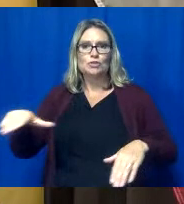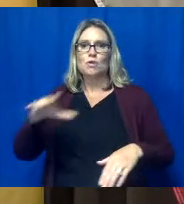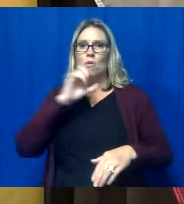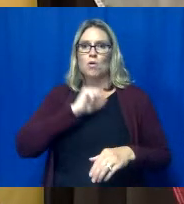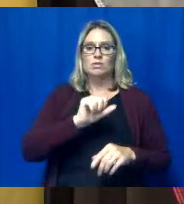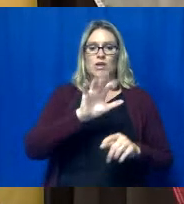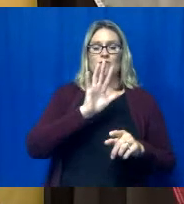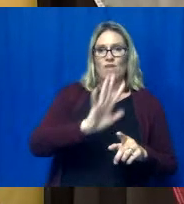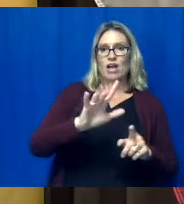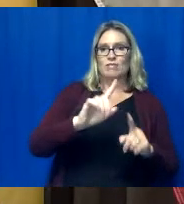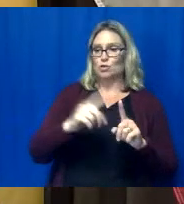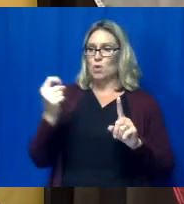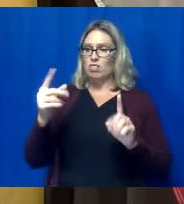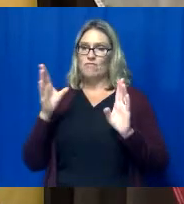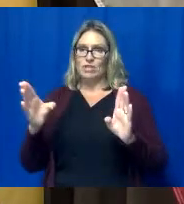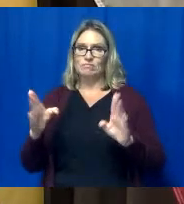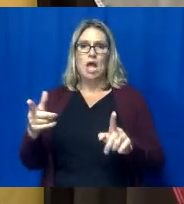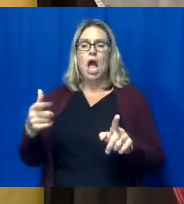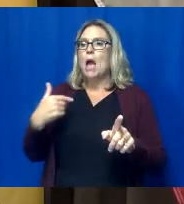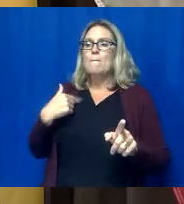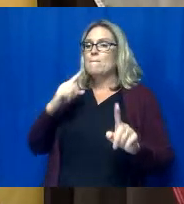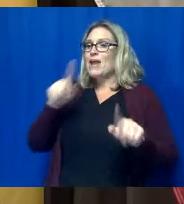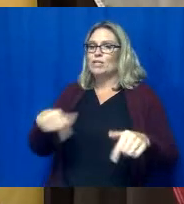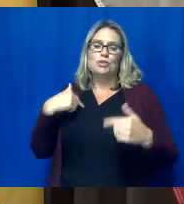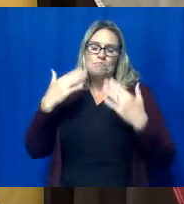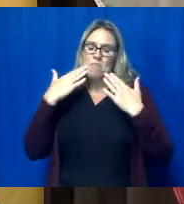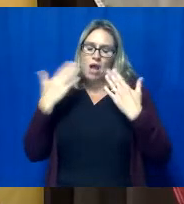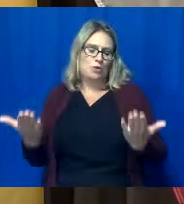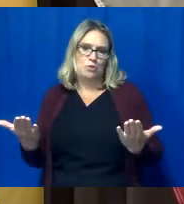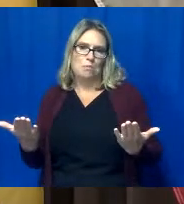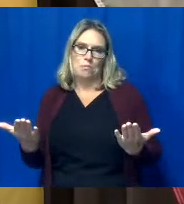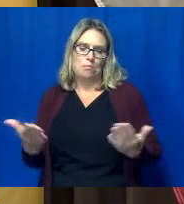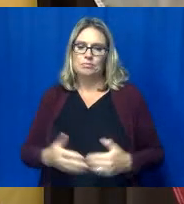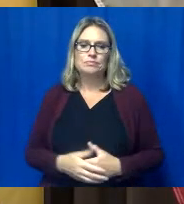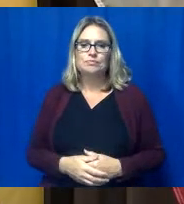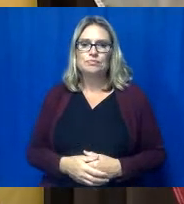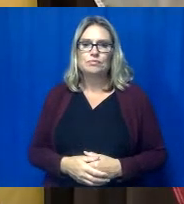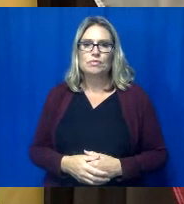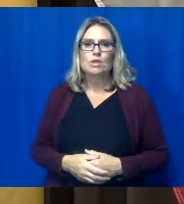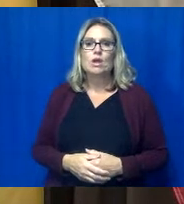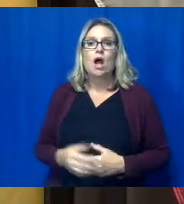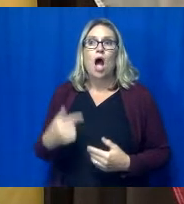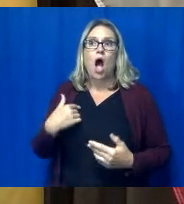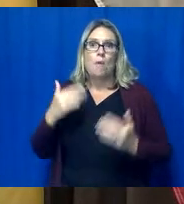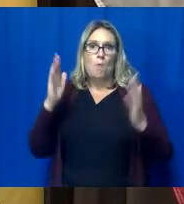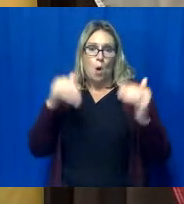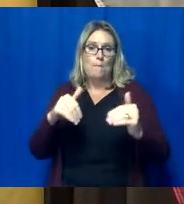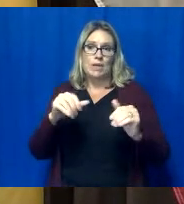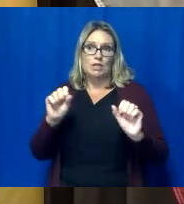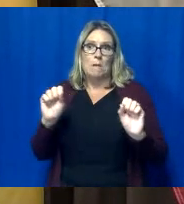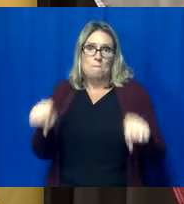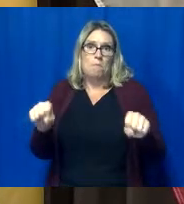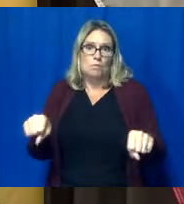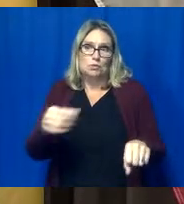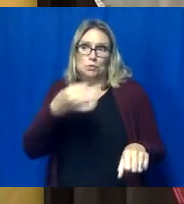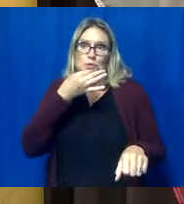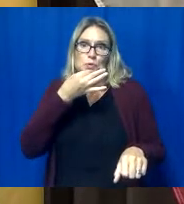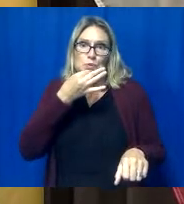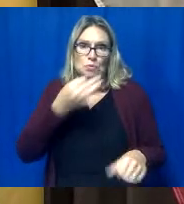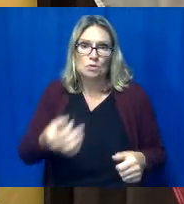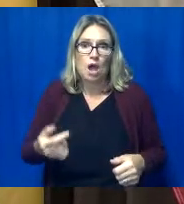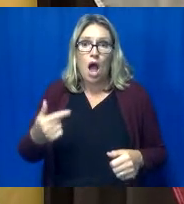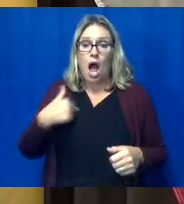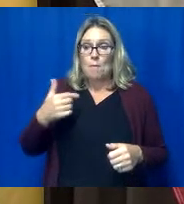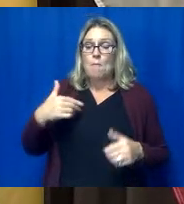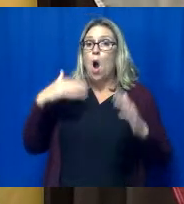but naturally, I would like to see it as soon as possible. I would hope within the next month or